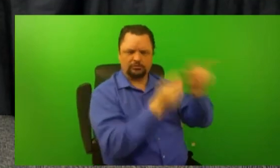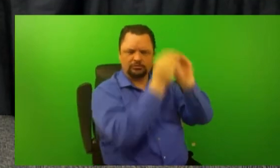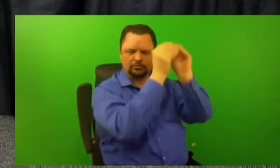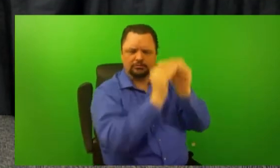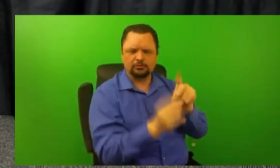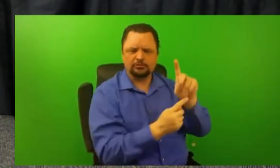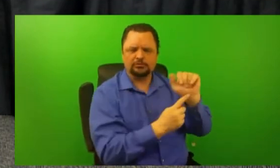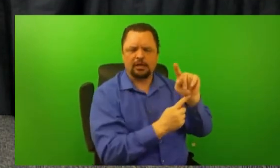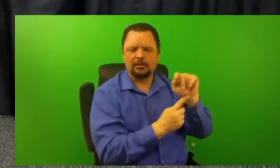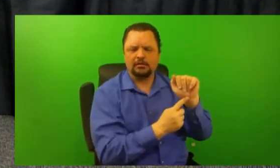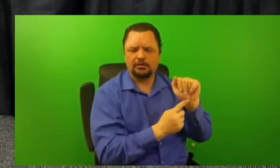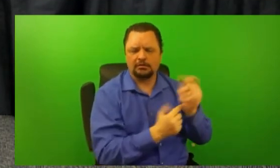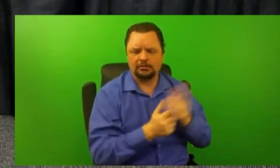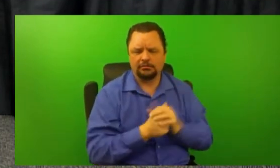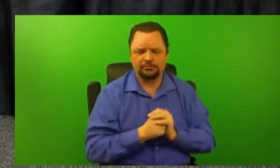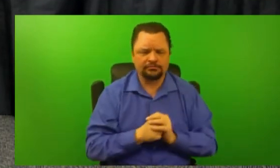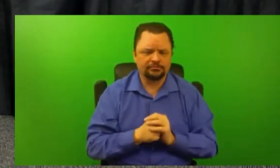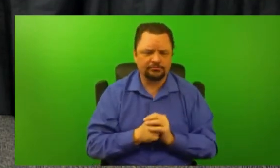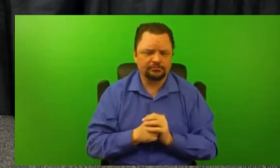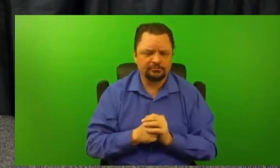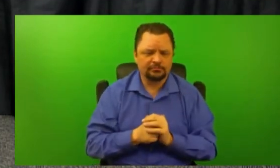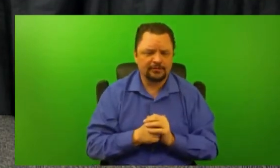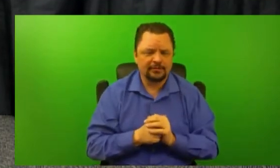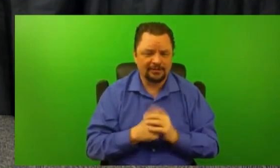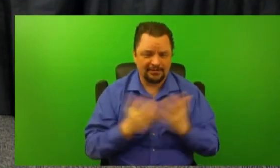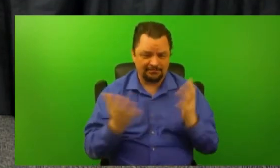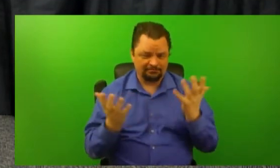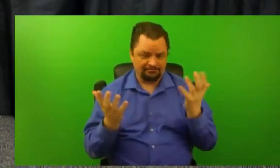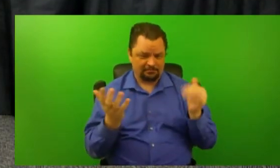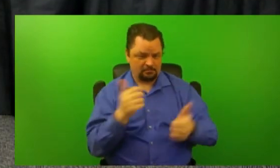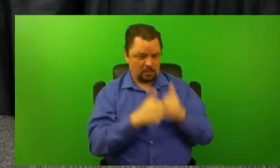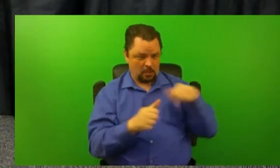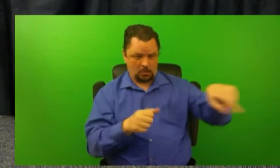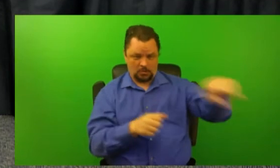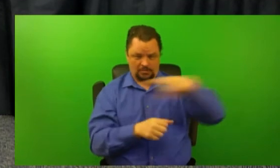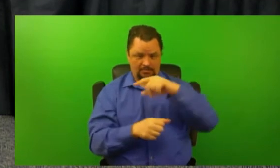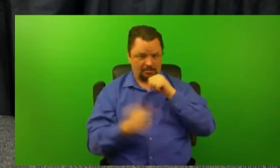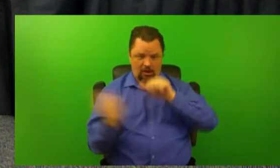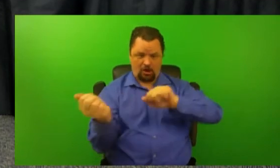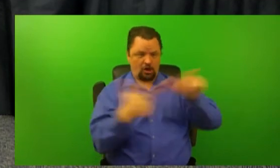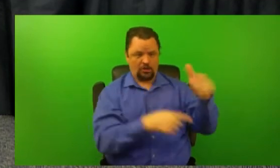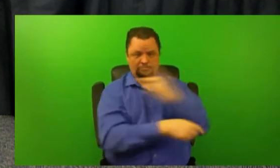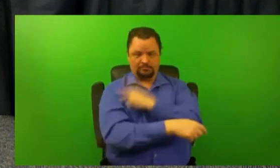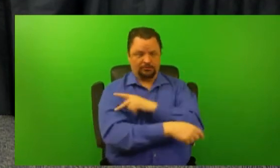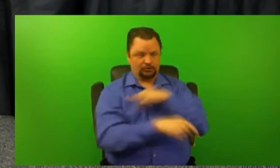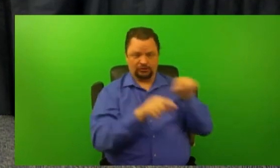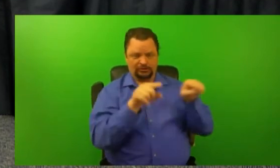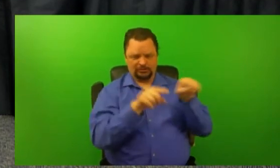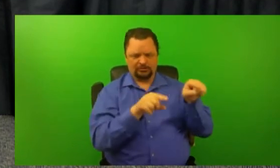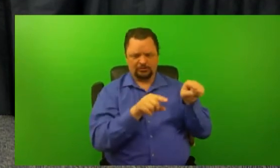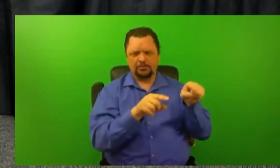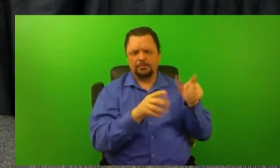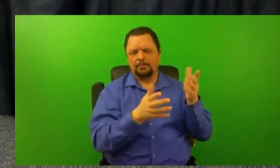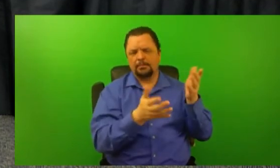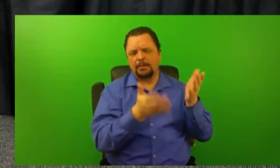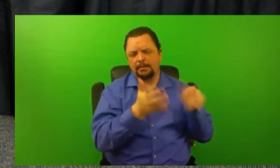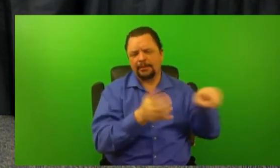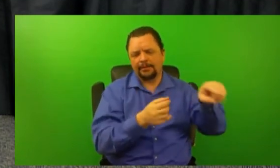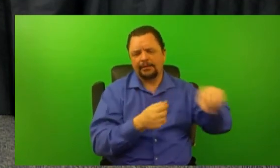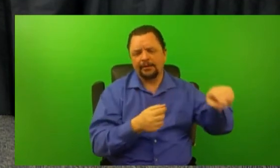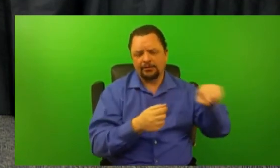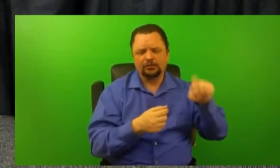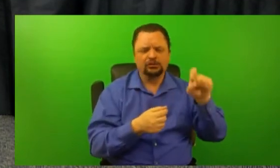most, if not all, patients should understand, or would and probably should understand their